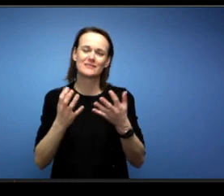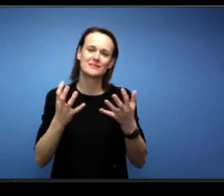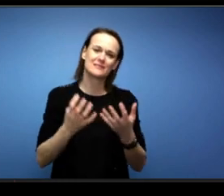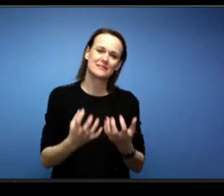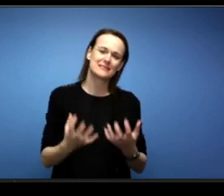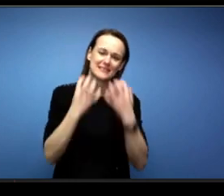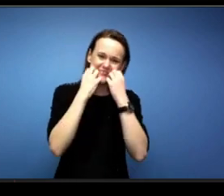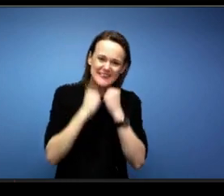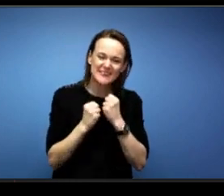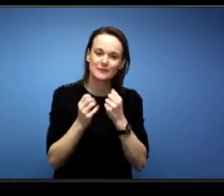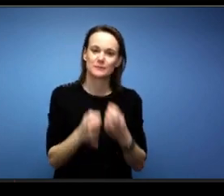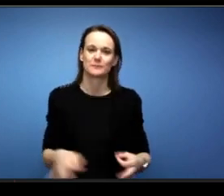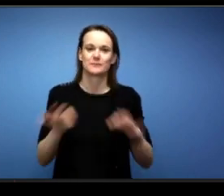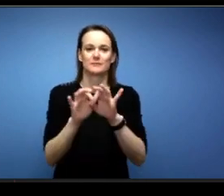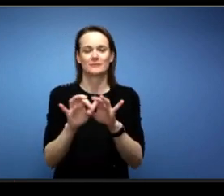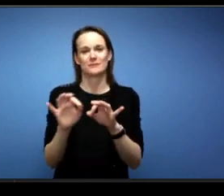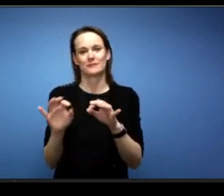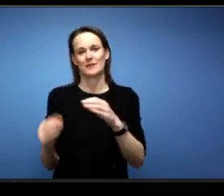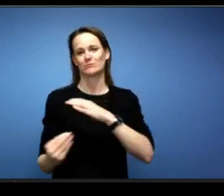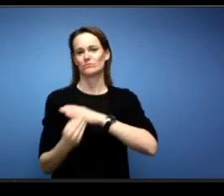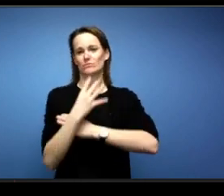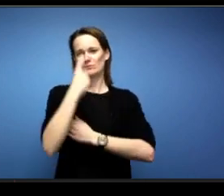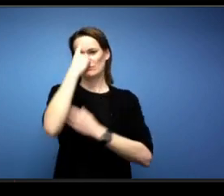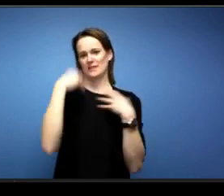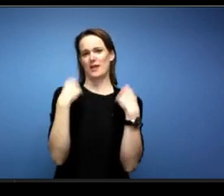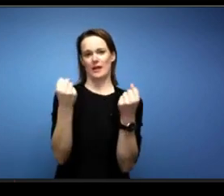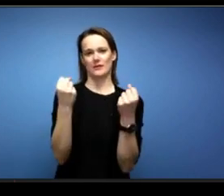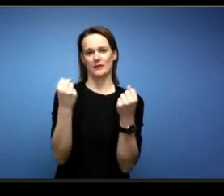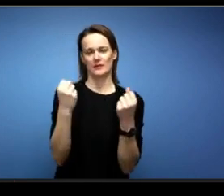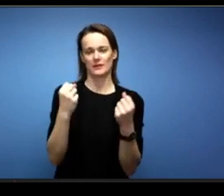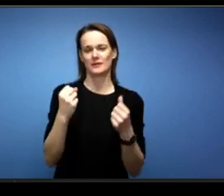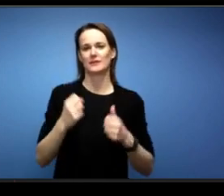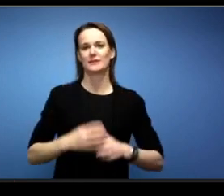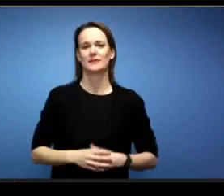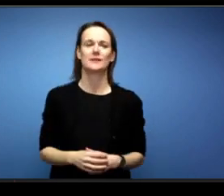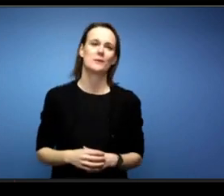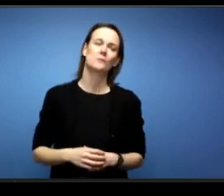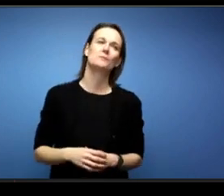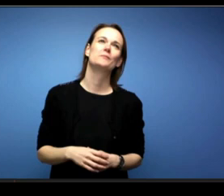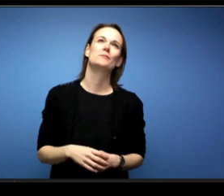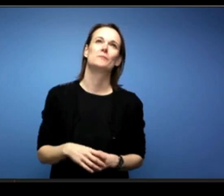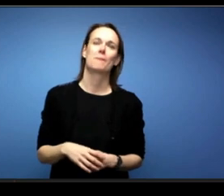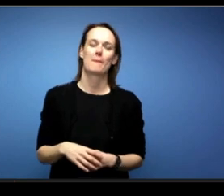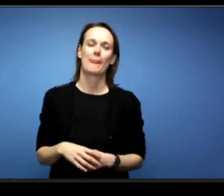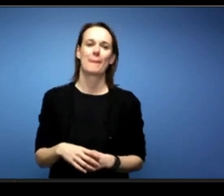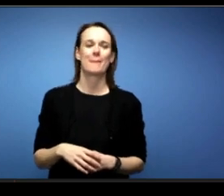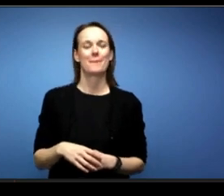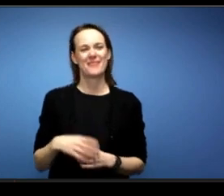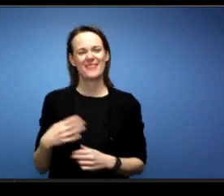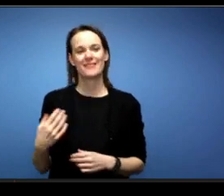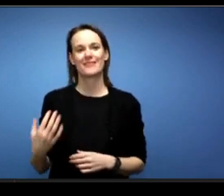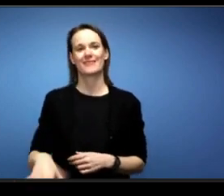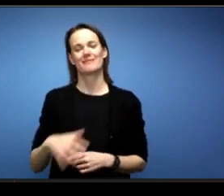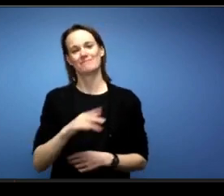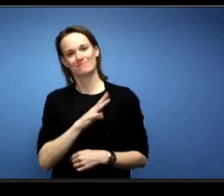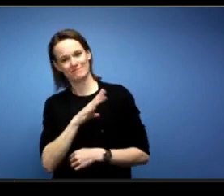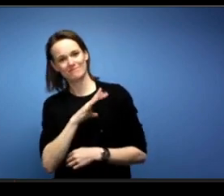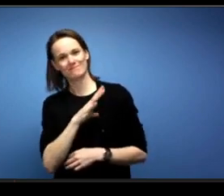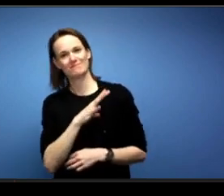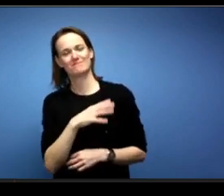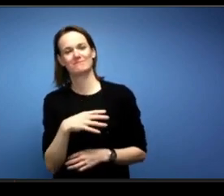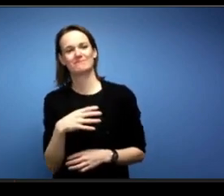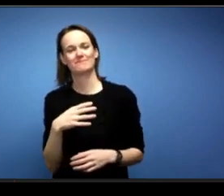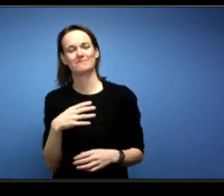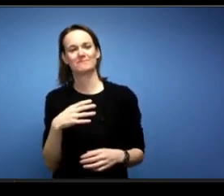really support our mental health and well-being. And so I think it's really cool to kind of